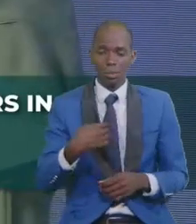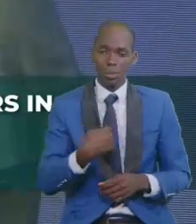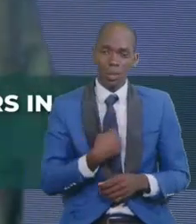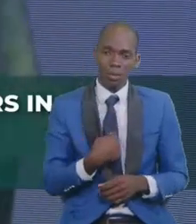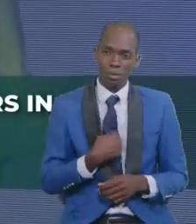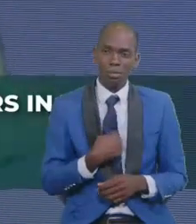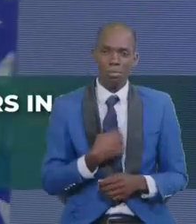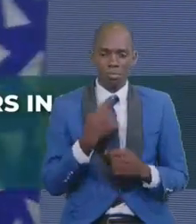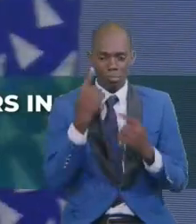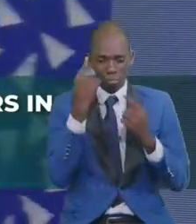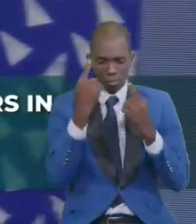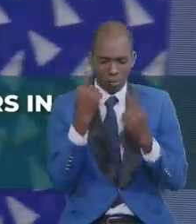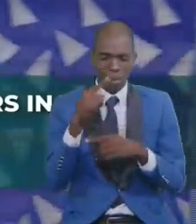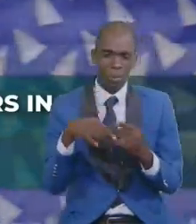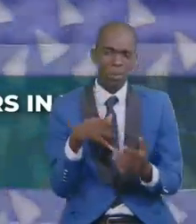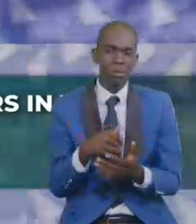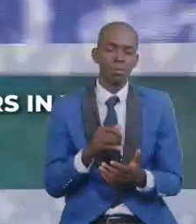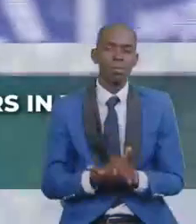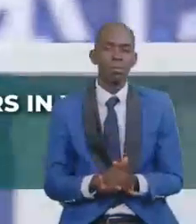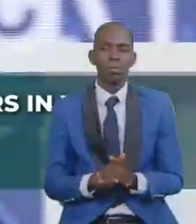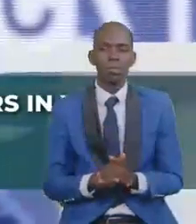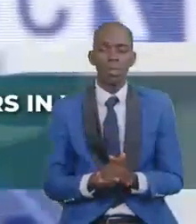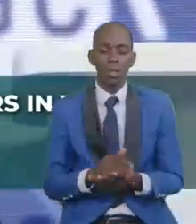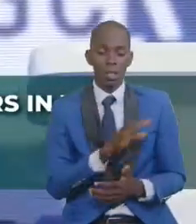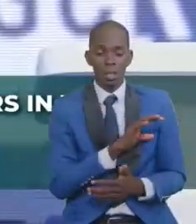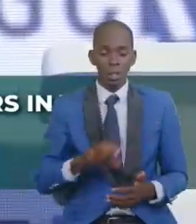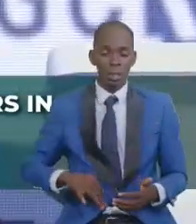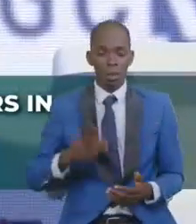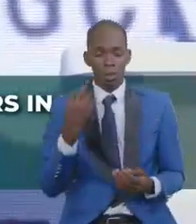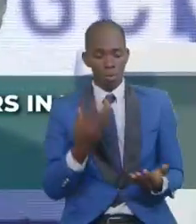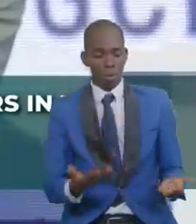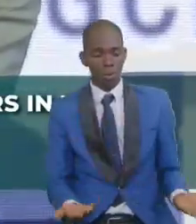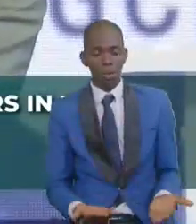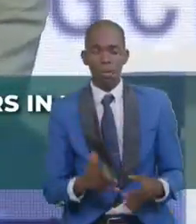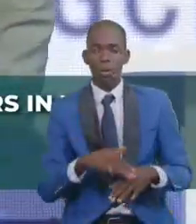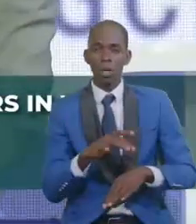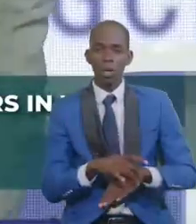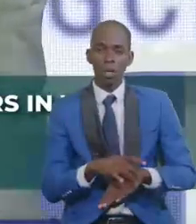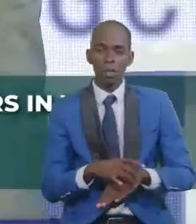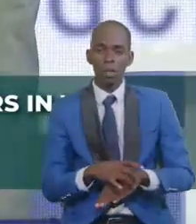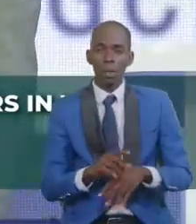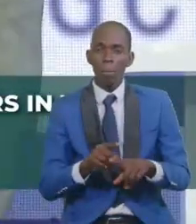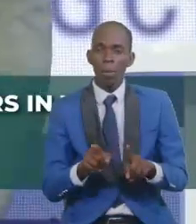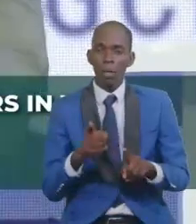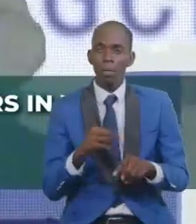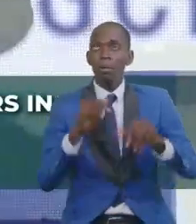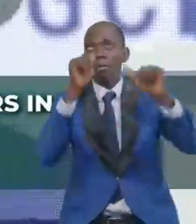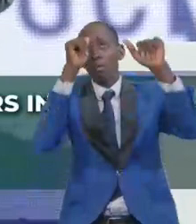Think about that. He was on earth. The Father was in heaven.